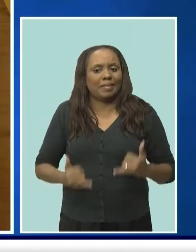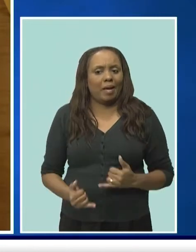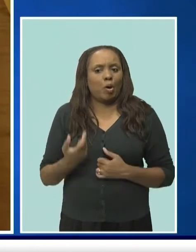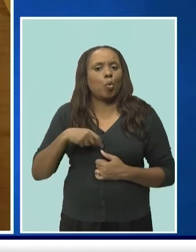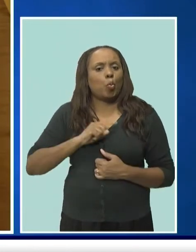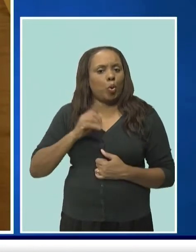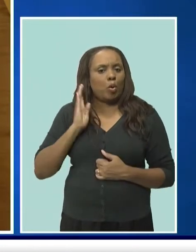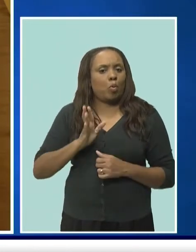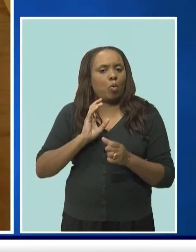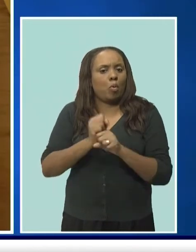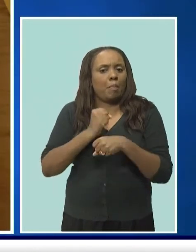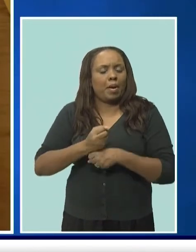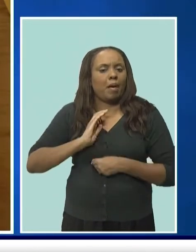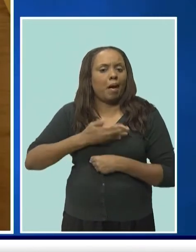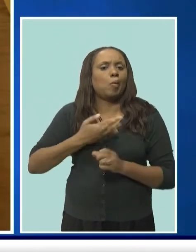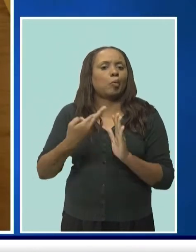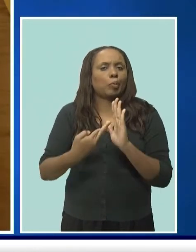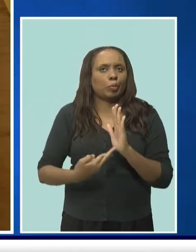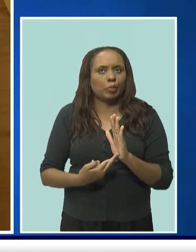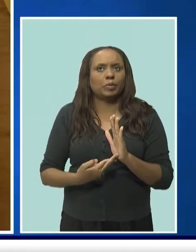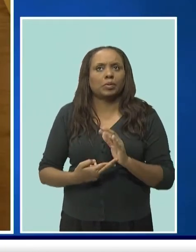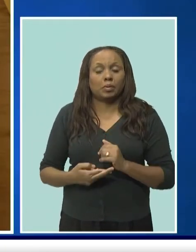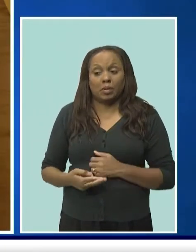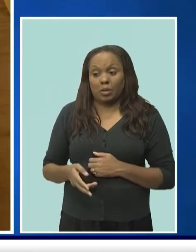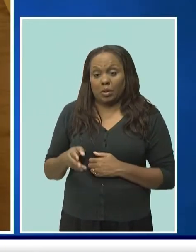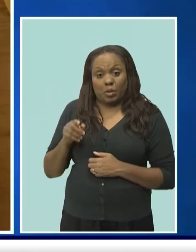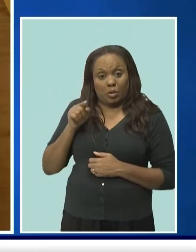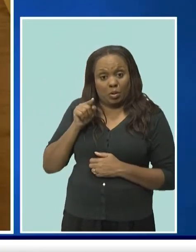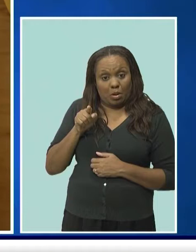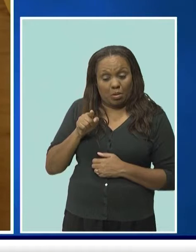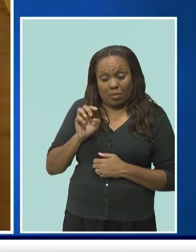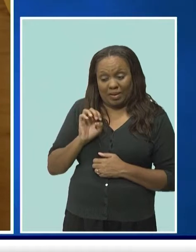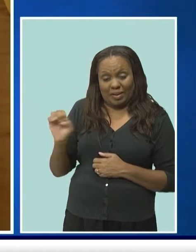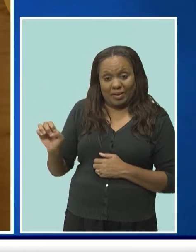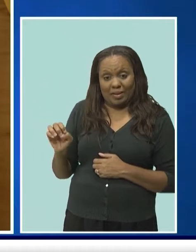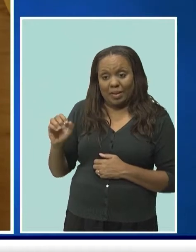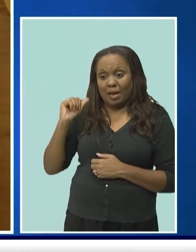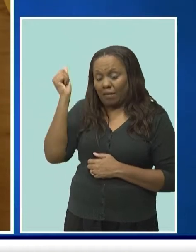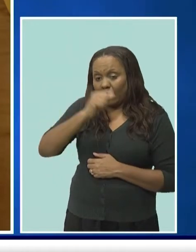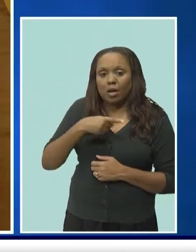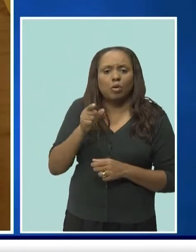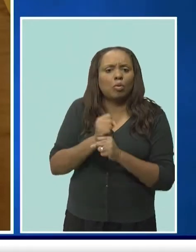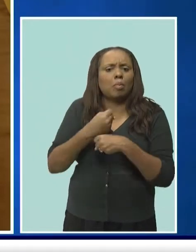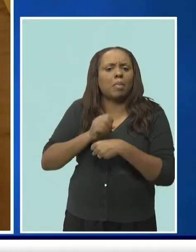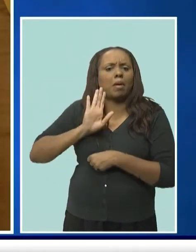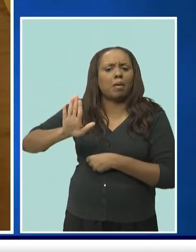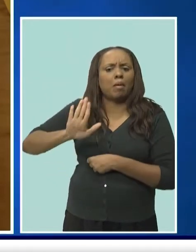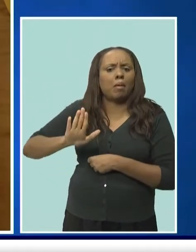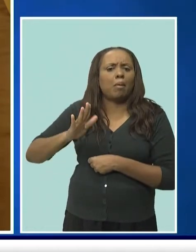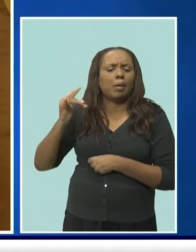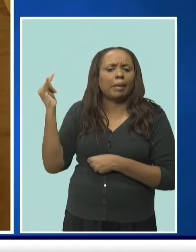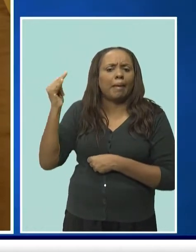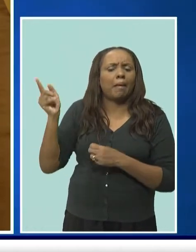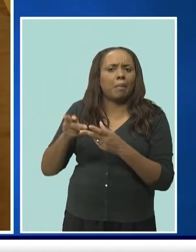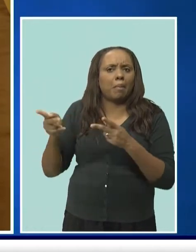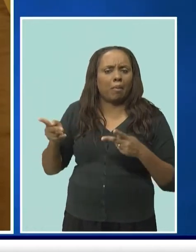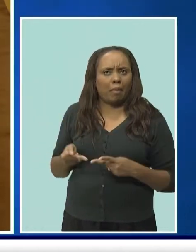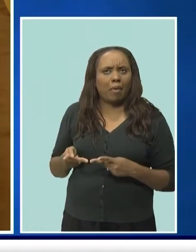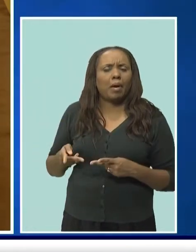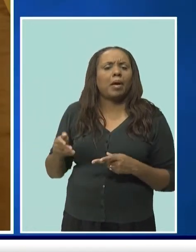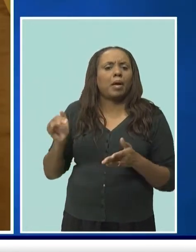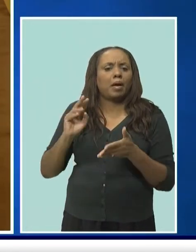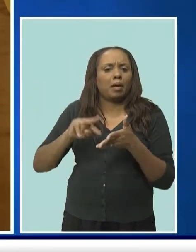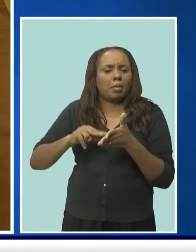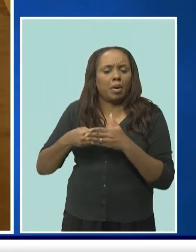clearly the hub in East Africa. And with the construction of your airport, I expect that to significantly